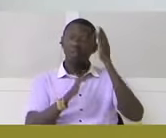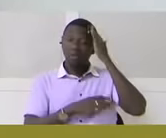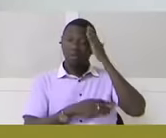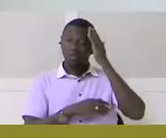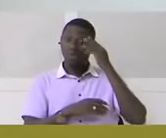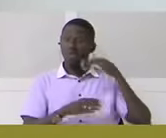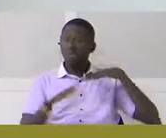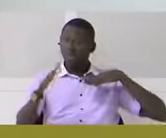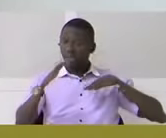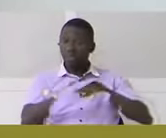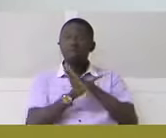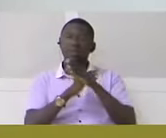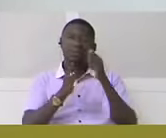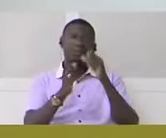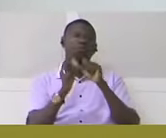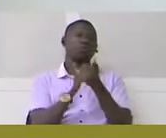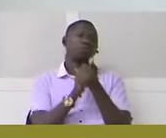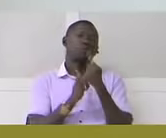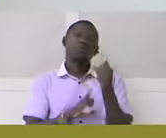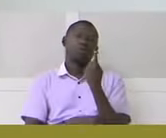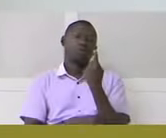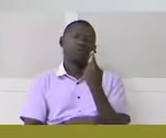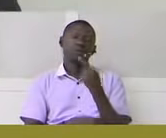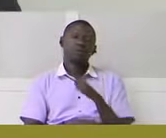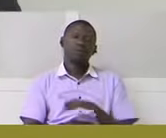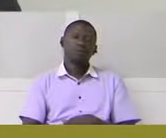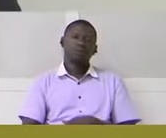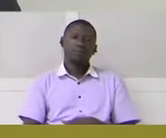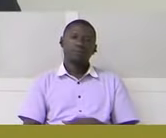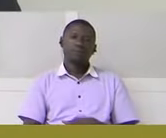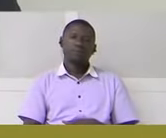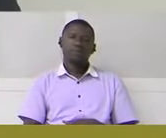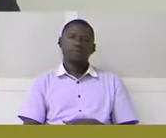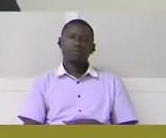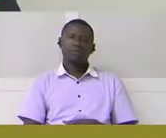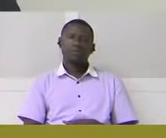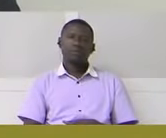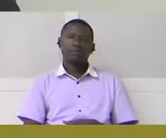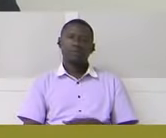You didn't say it was an art shop?